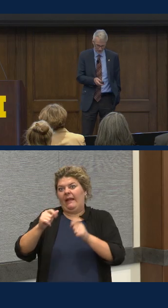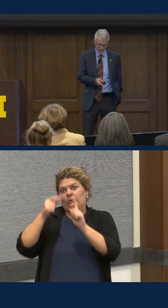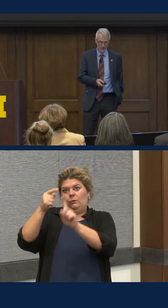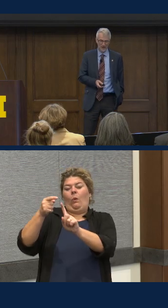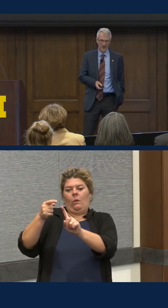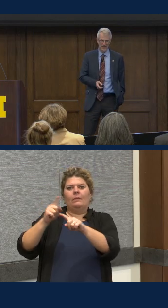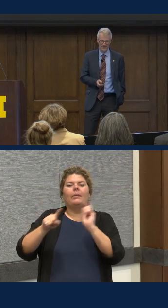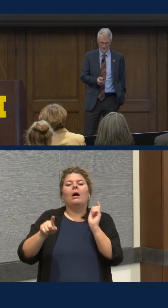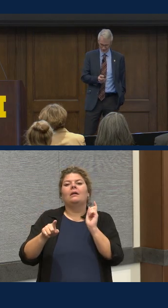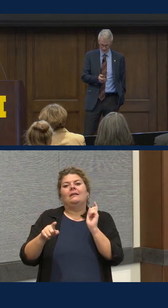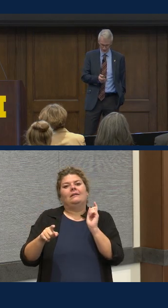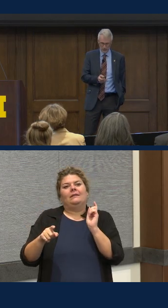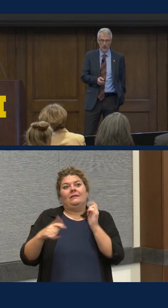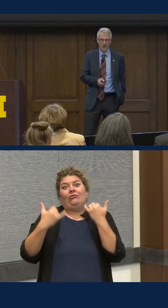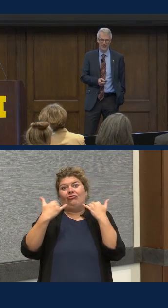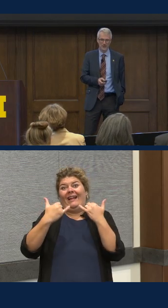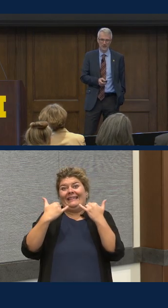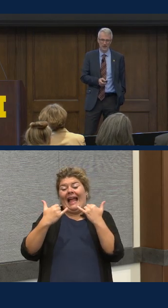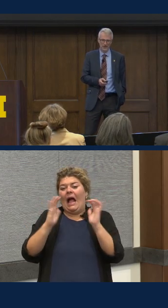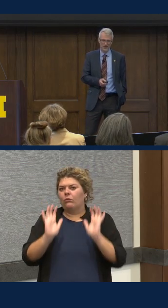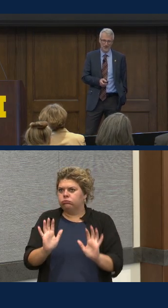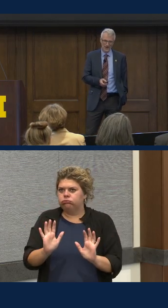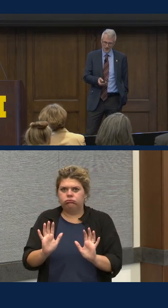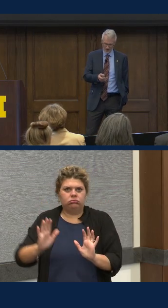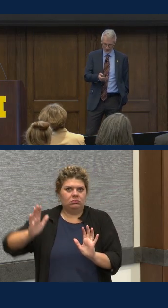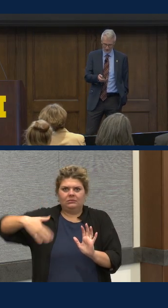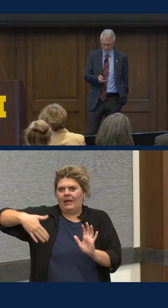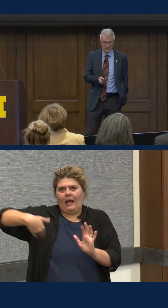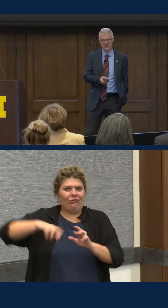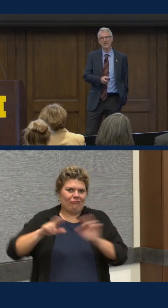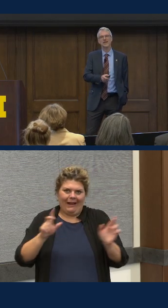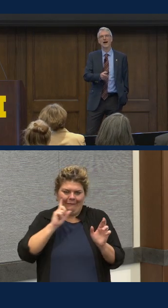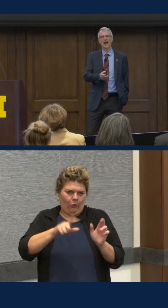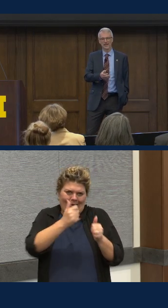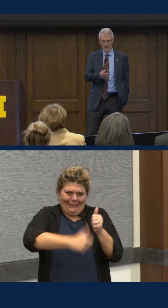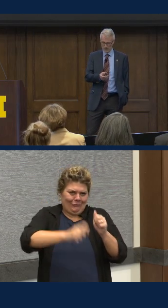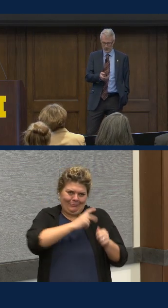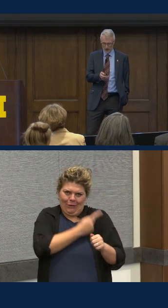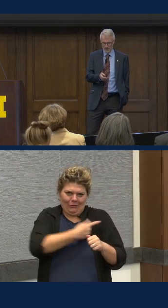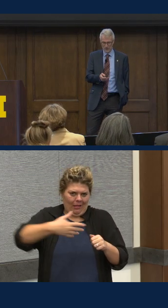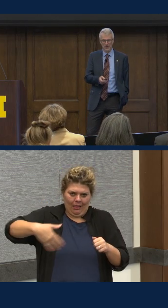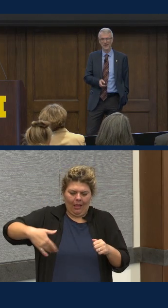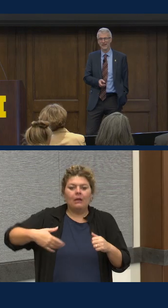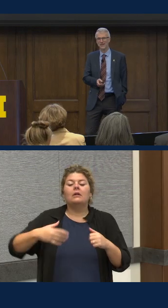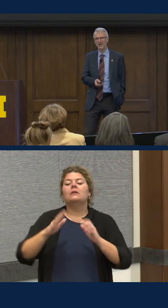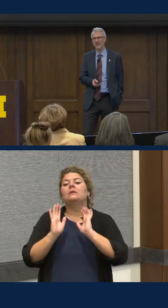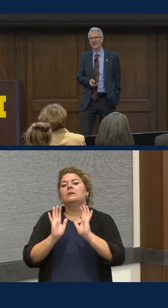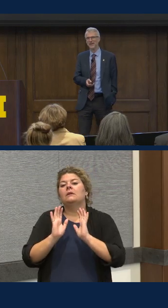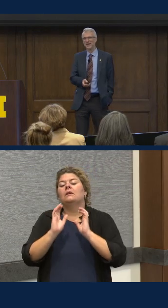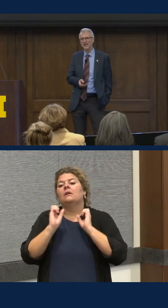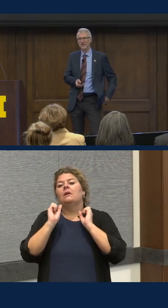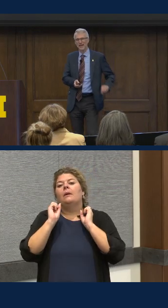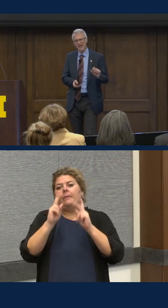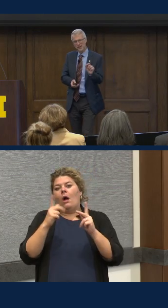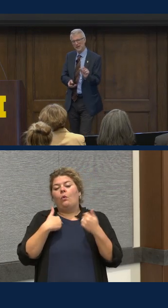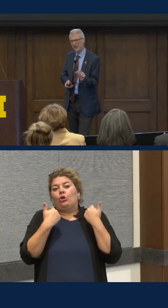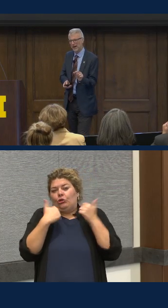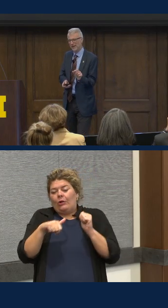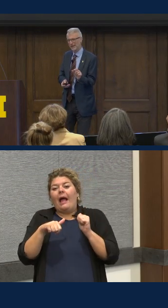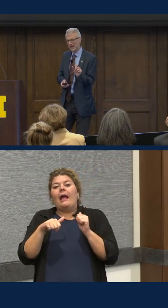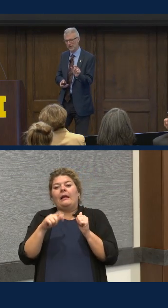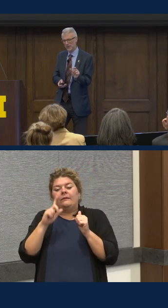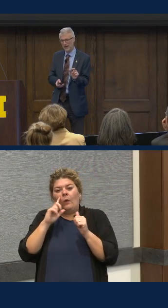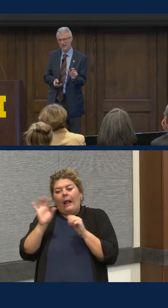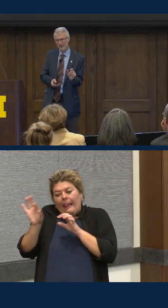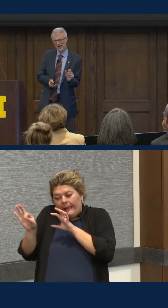being deployed in the field. And so just at a high level, we're also working on trying to take a little bit